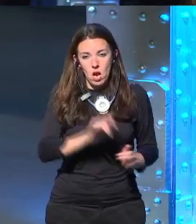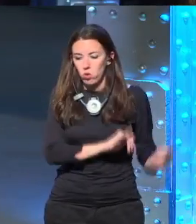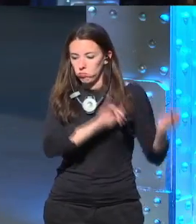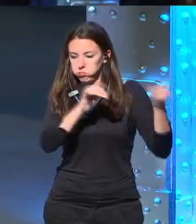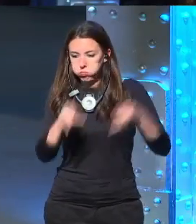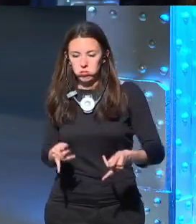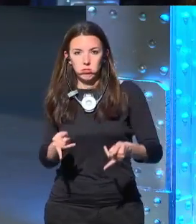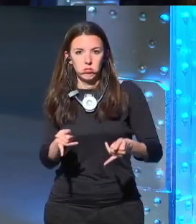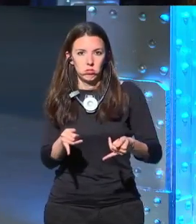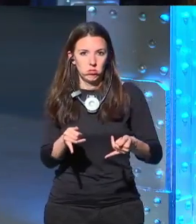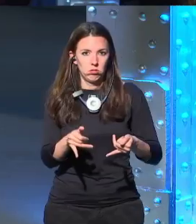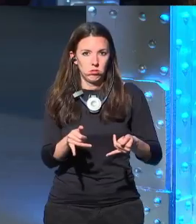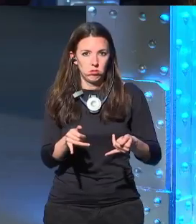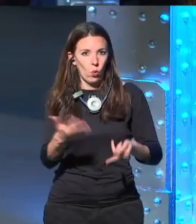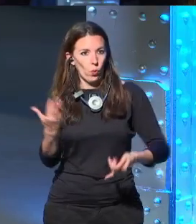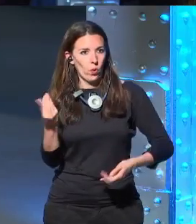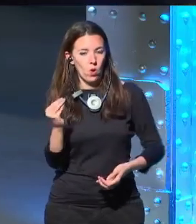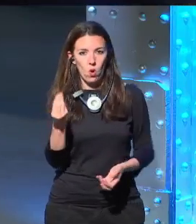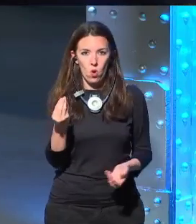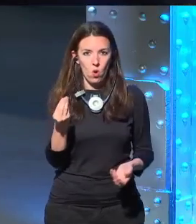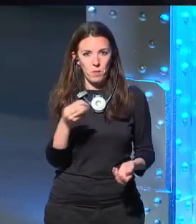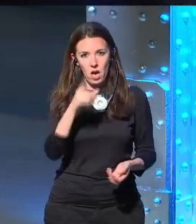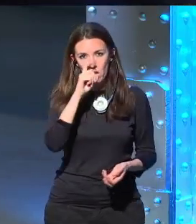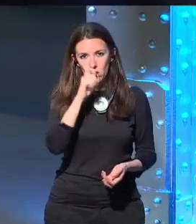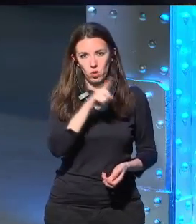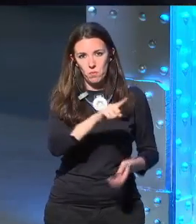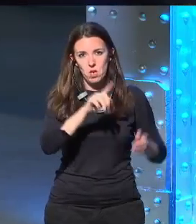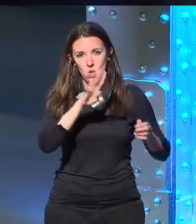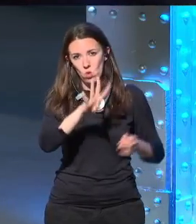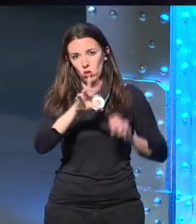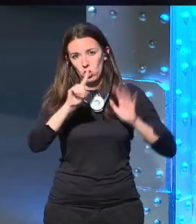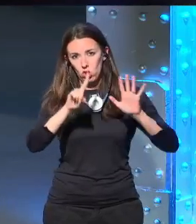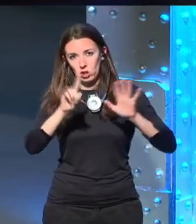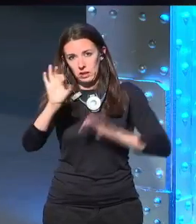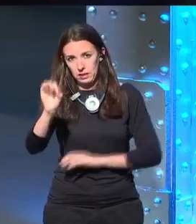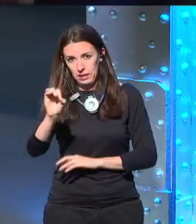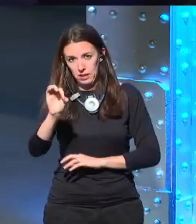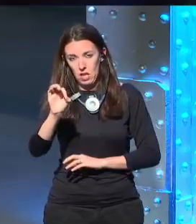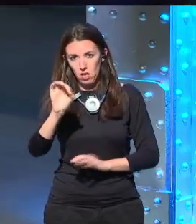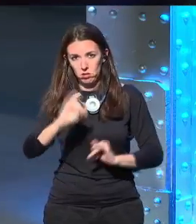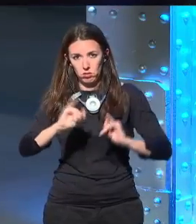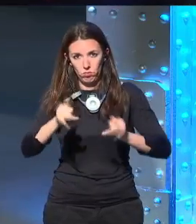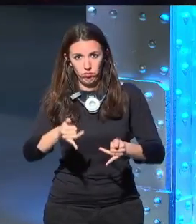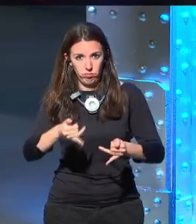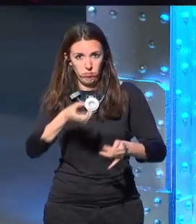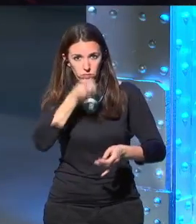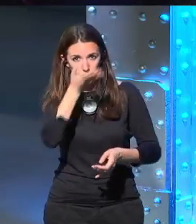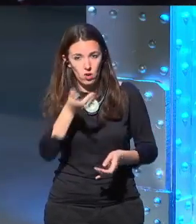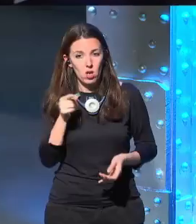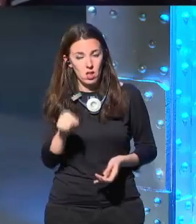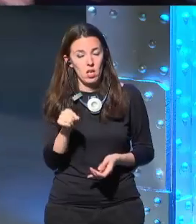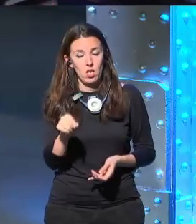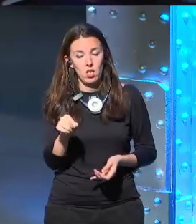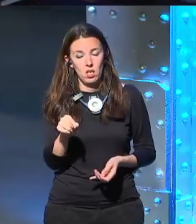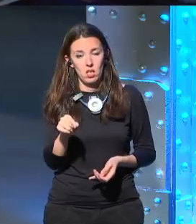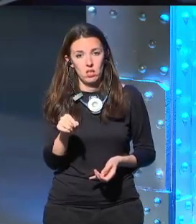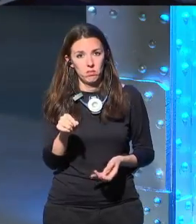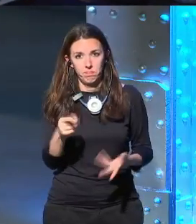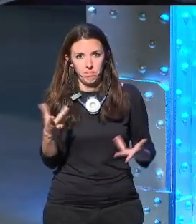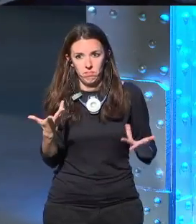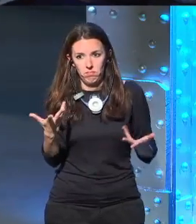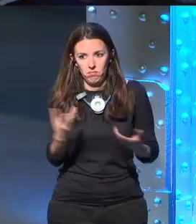as a young man in the 1460s, and he's a misfit. He's illegitimate, he's